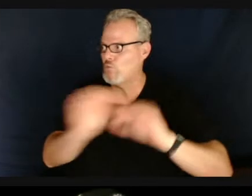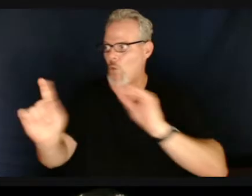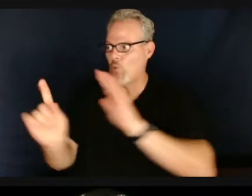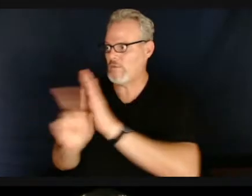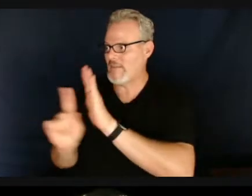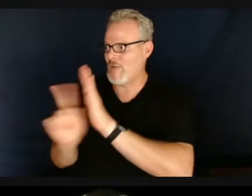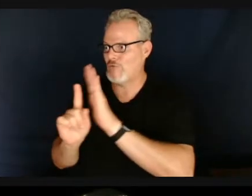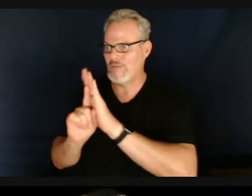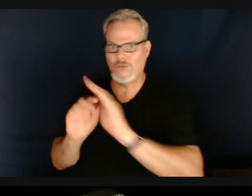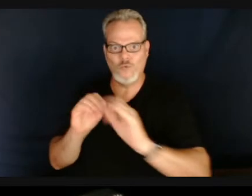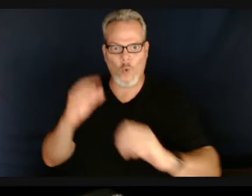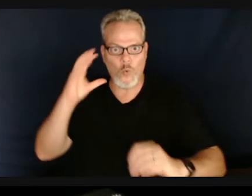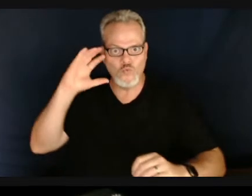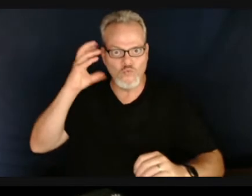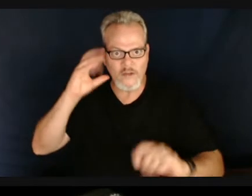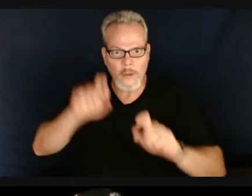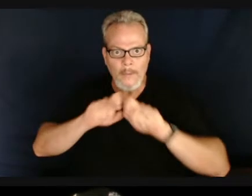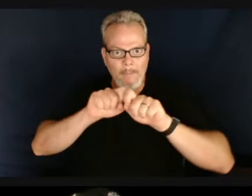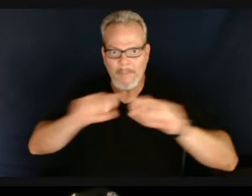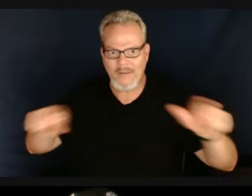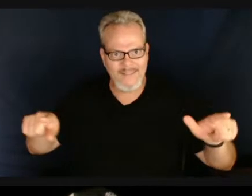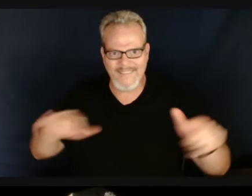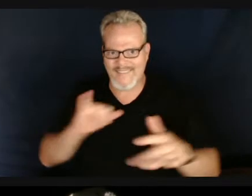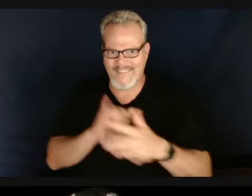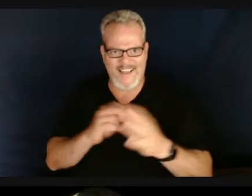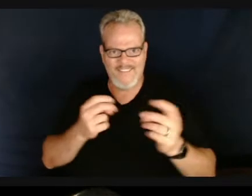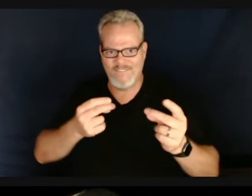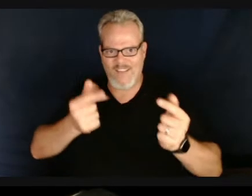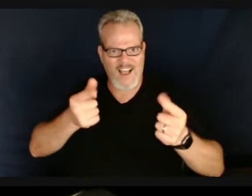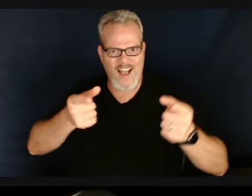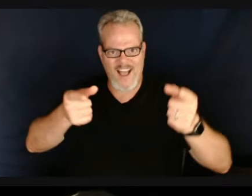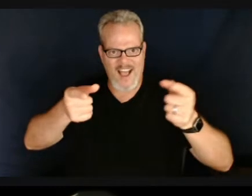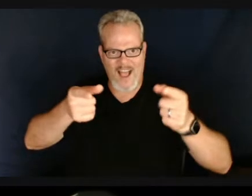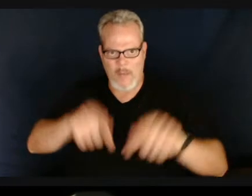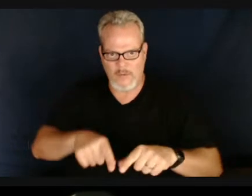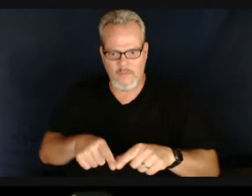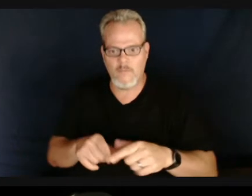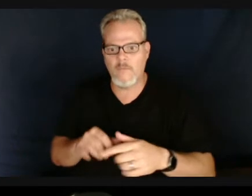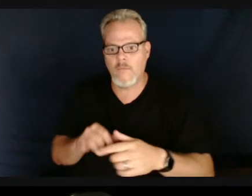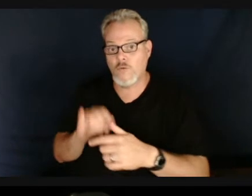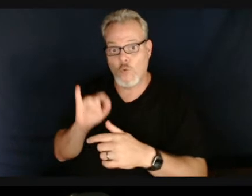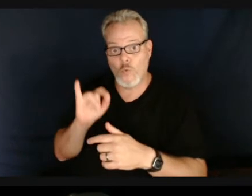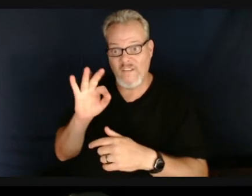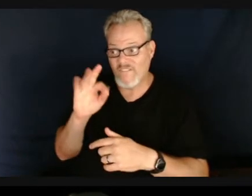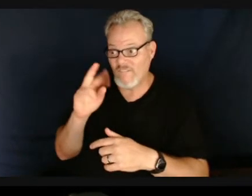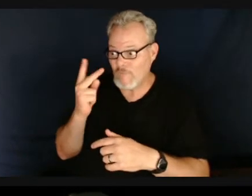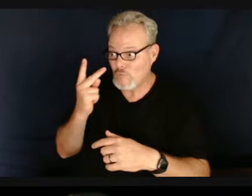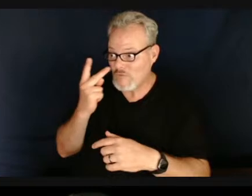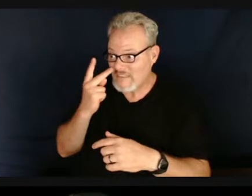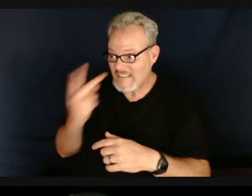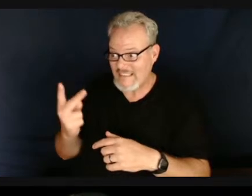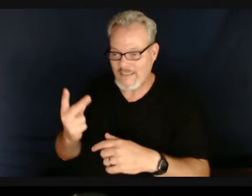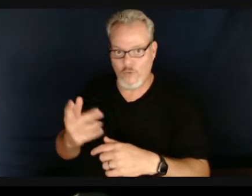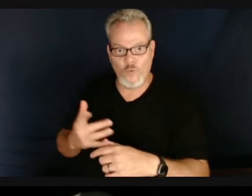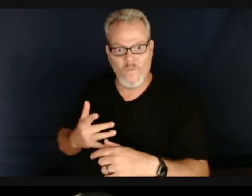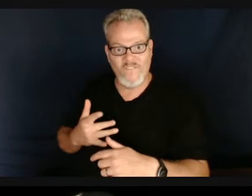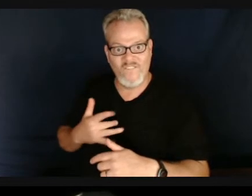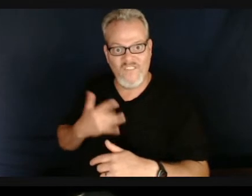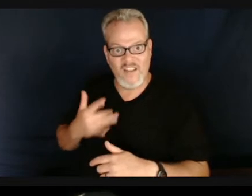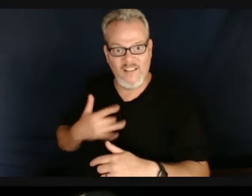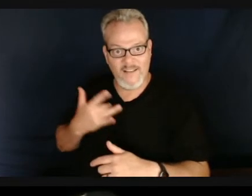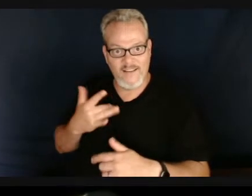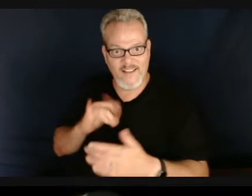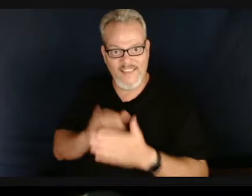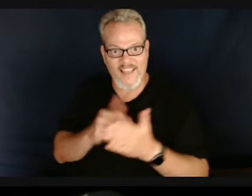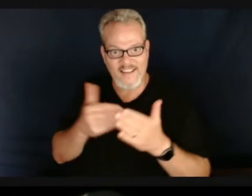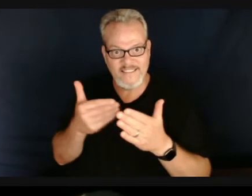on a message on the radio or the internet. That's one, if you see it and you feel it and you're there and then